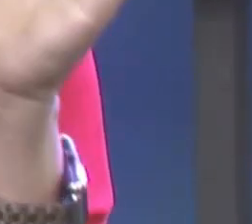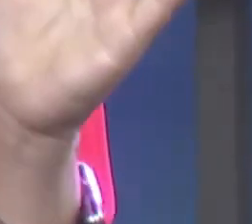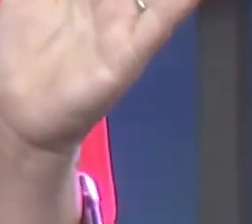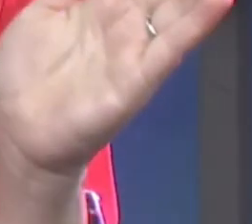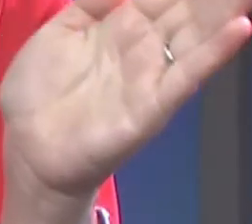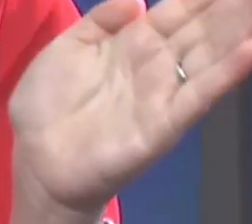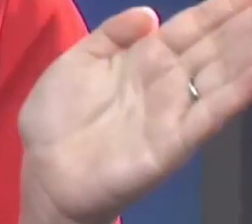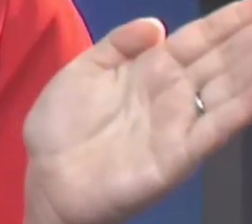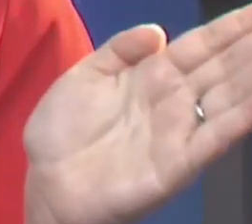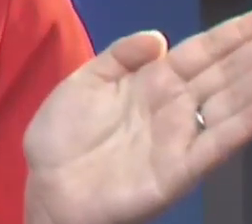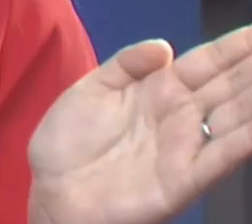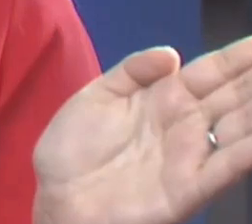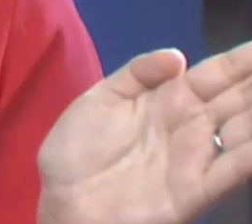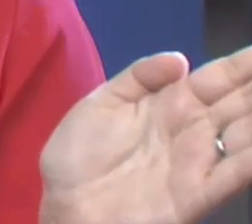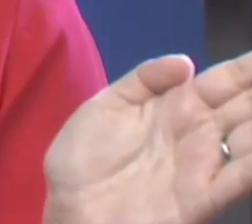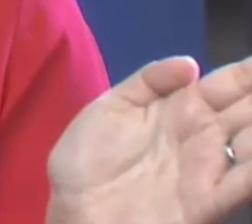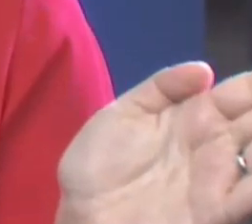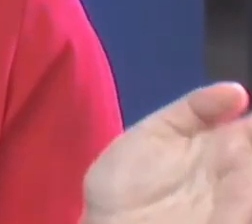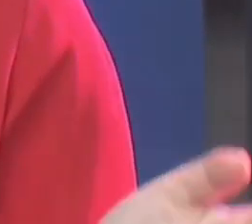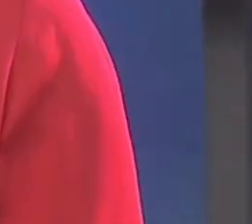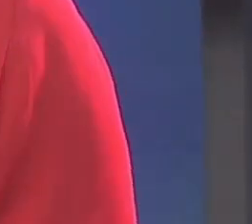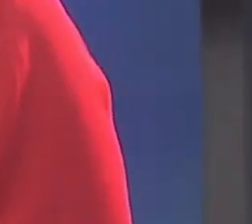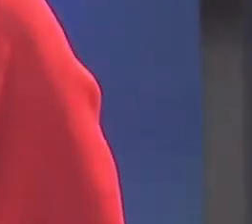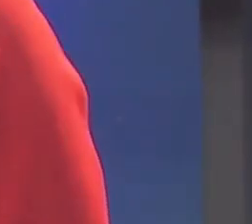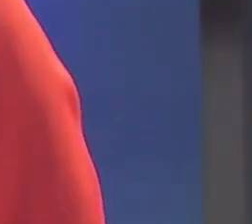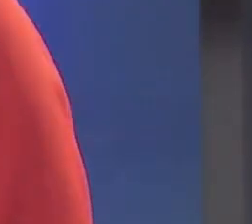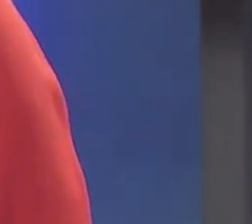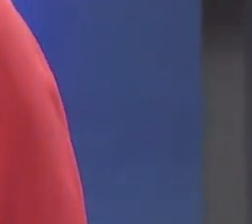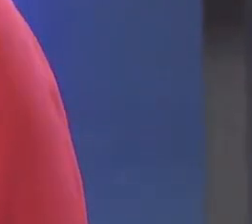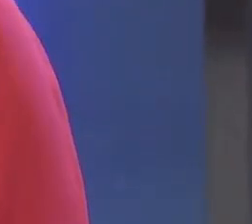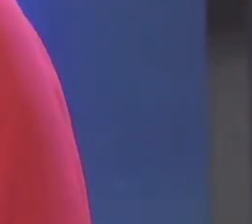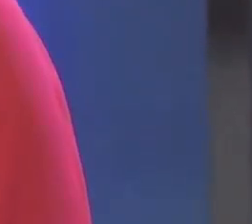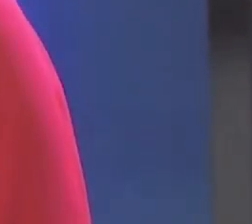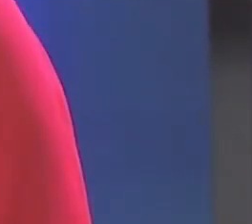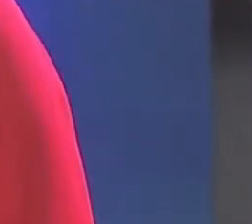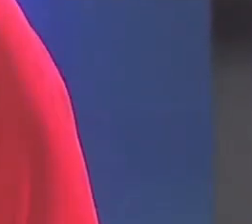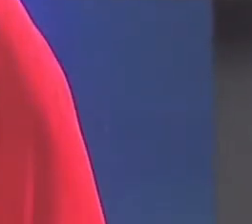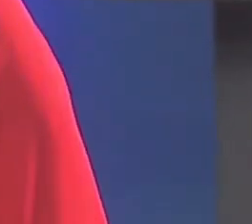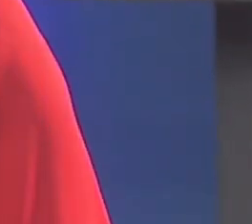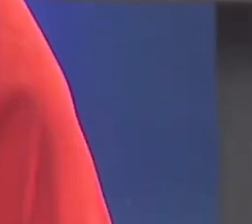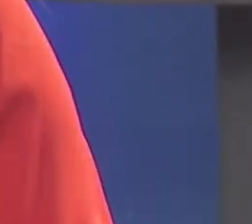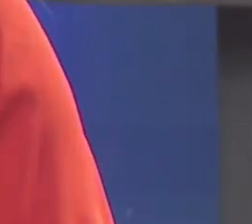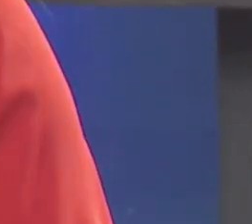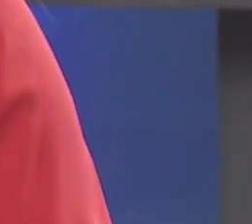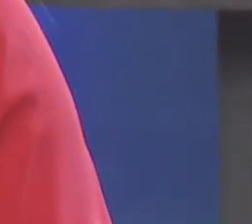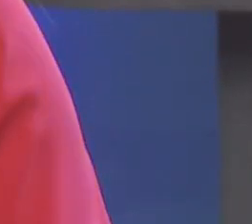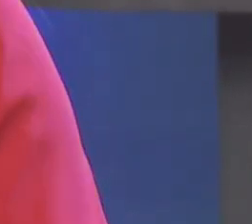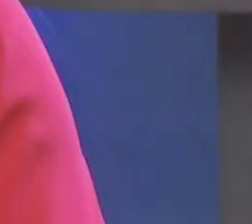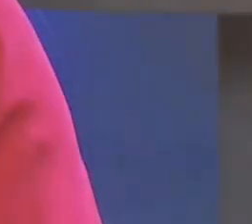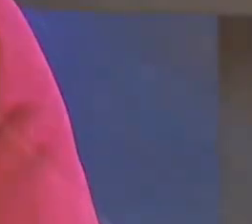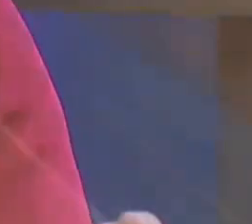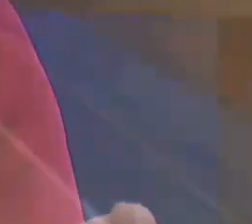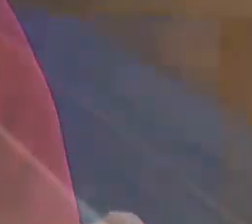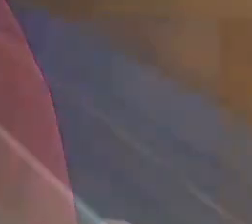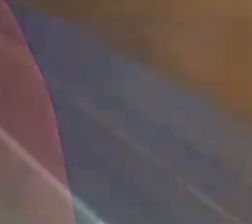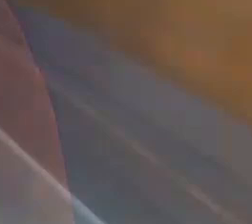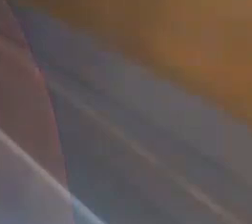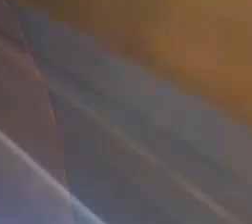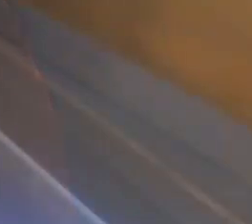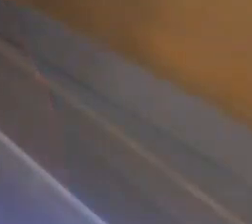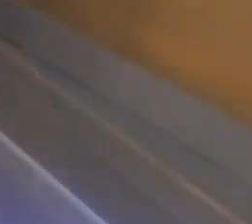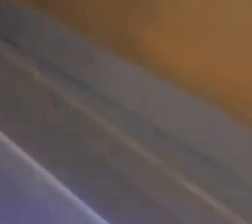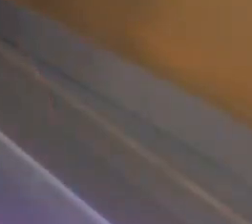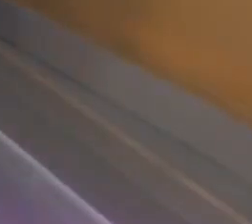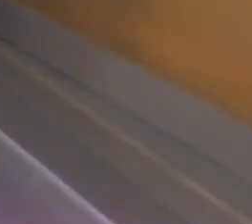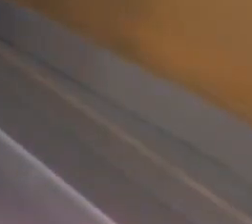have sought between us lately. Please tell me, is the silence